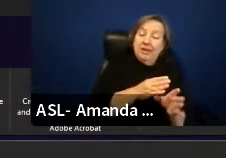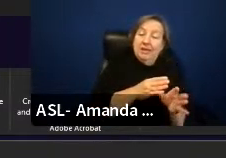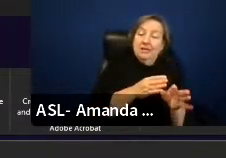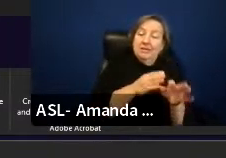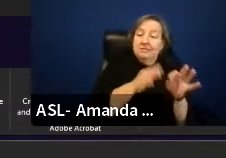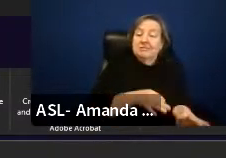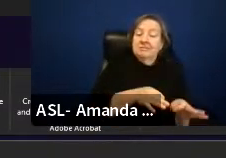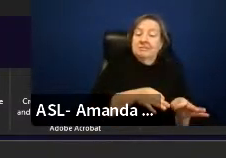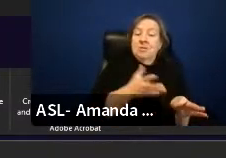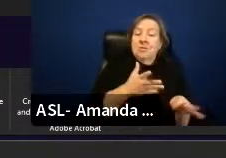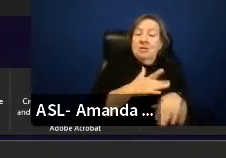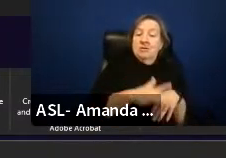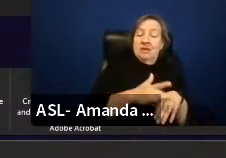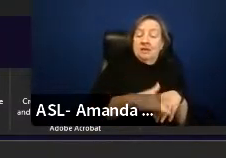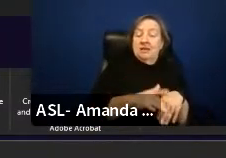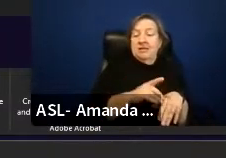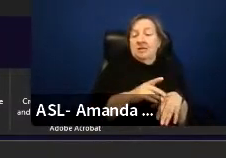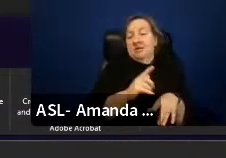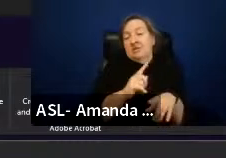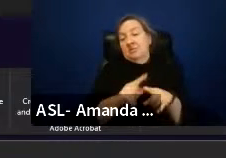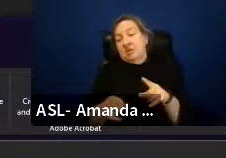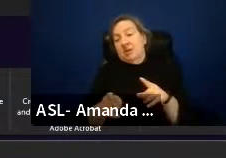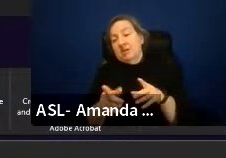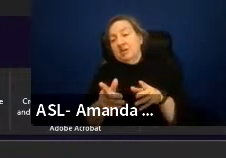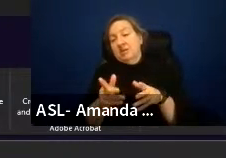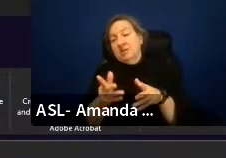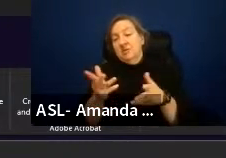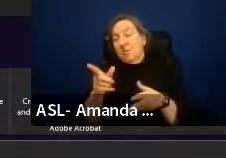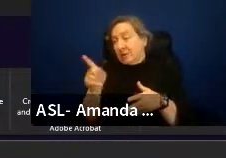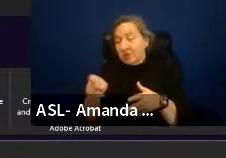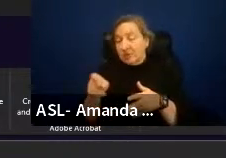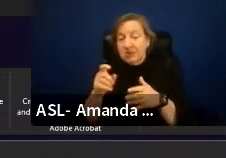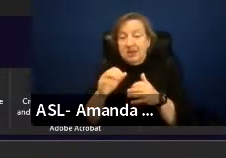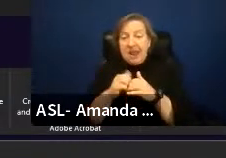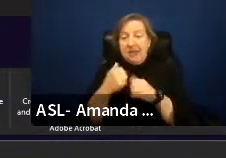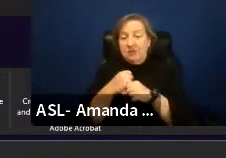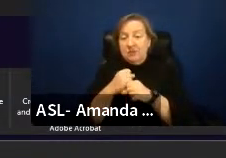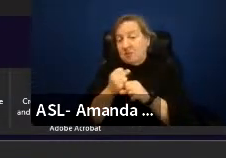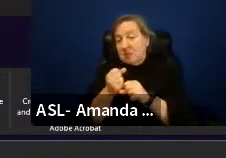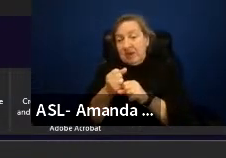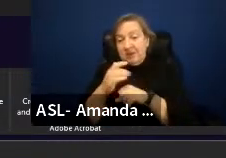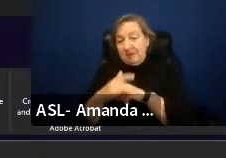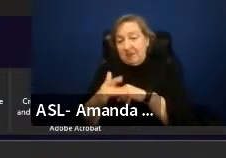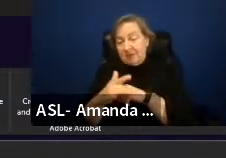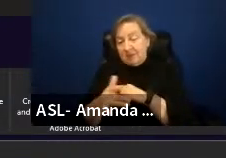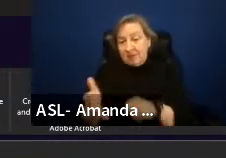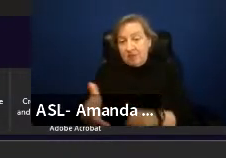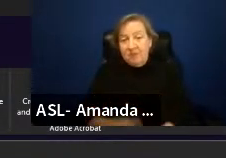relationship. Here's what's available. More of what, you know, what do you need? How do we try and make that available?